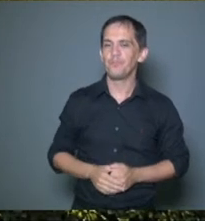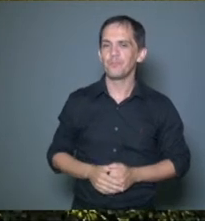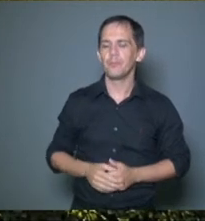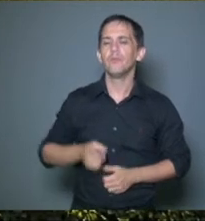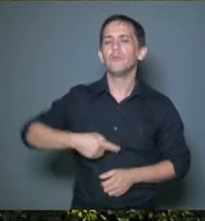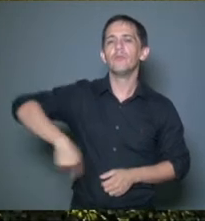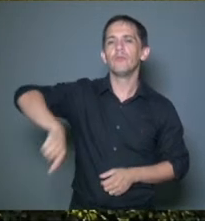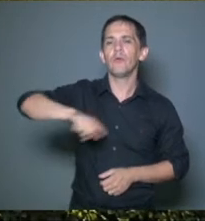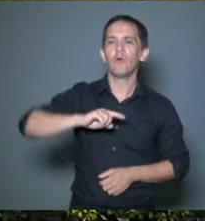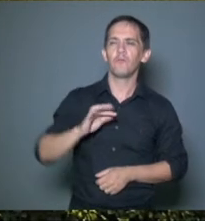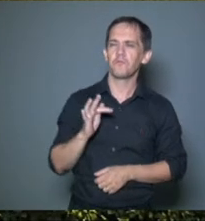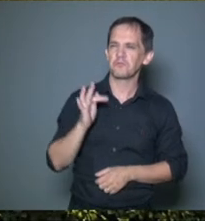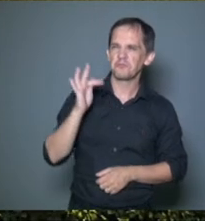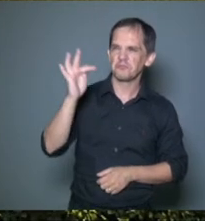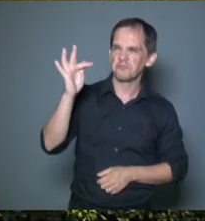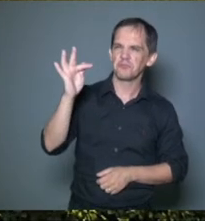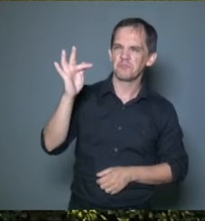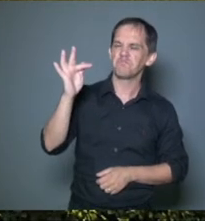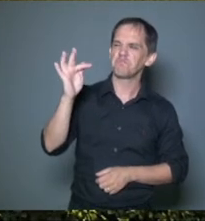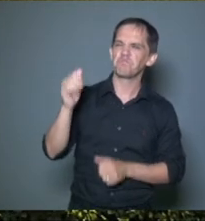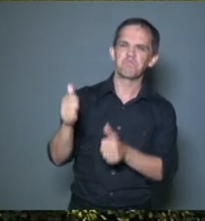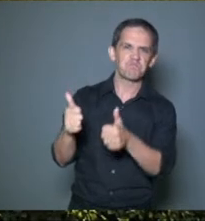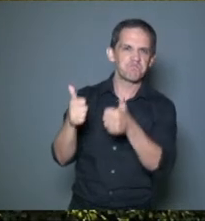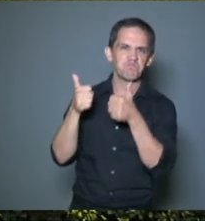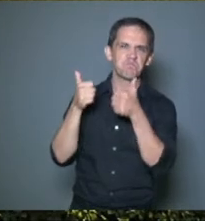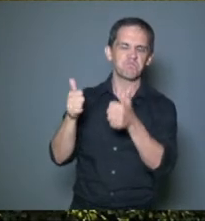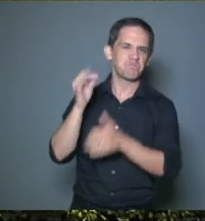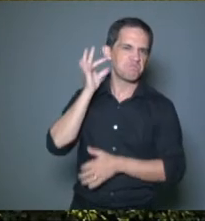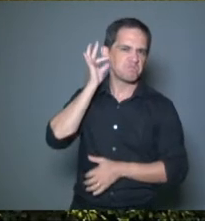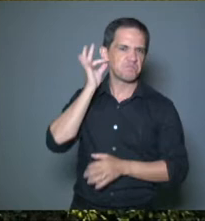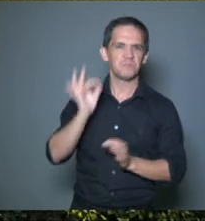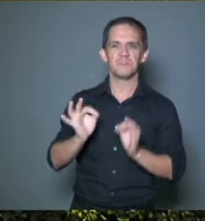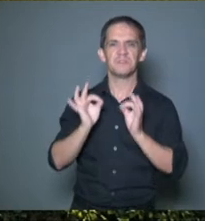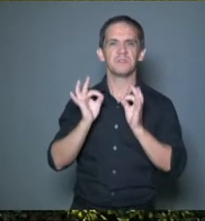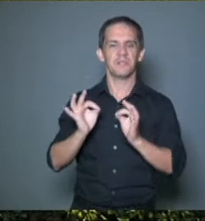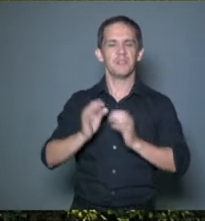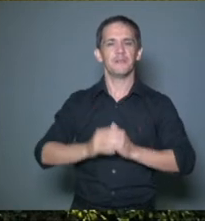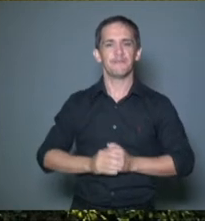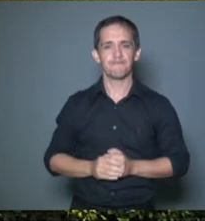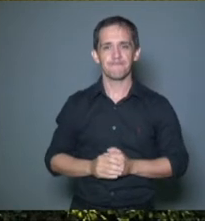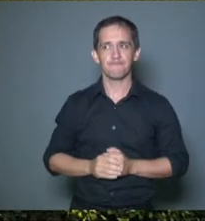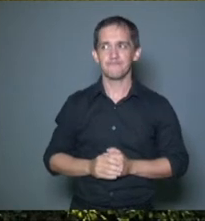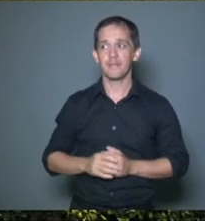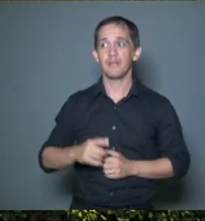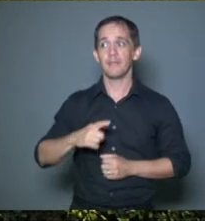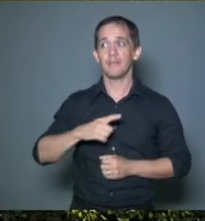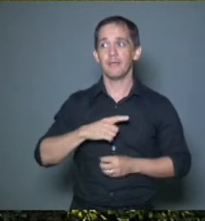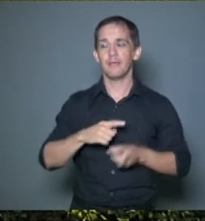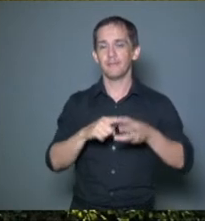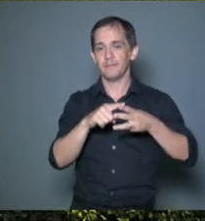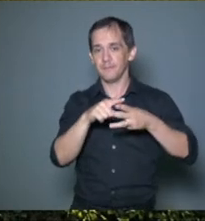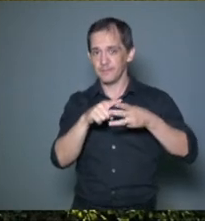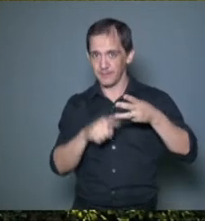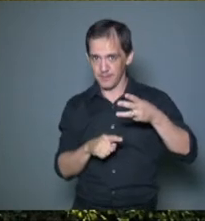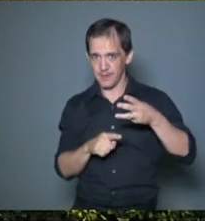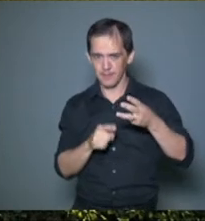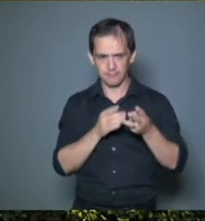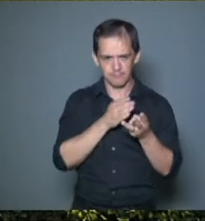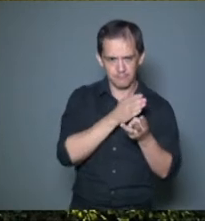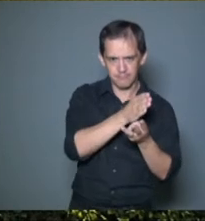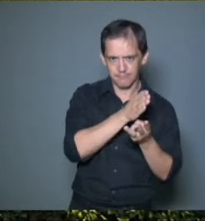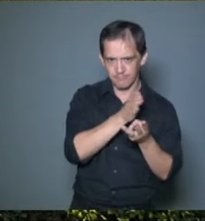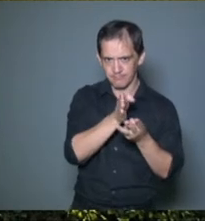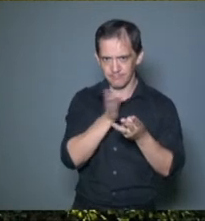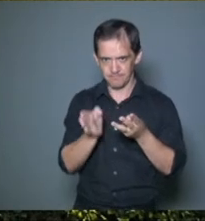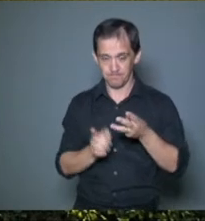earlier on, our future is promising. I usually tell our team we have three pillars that guide